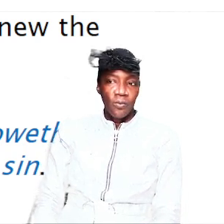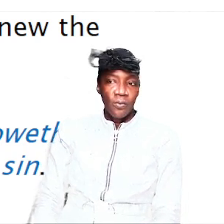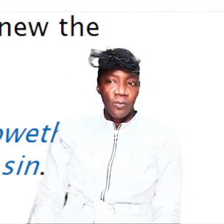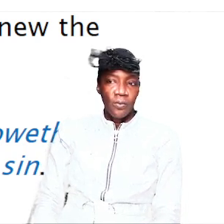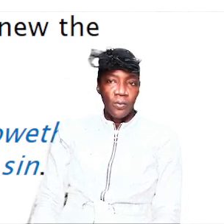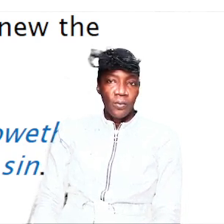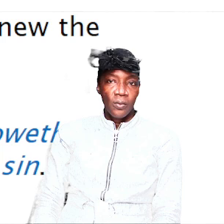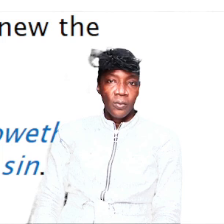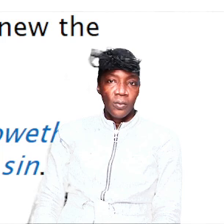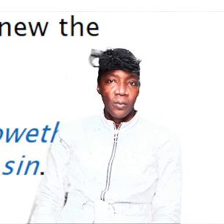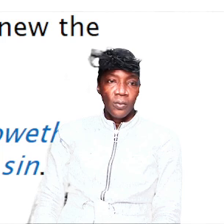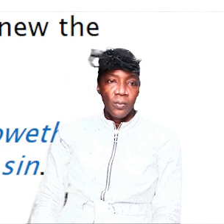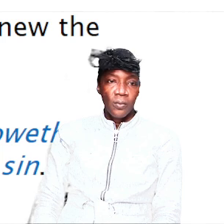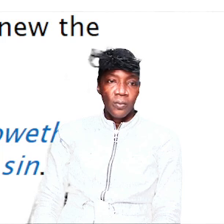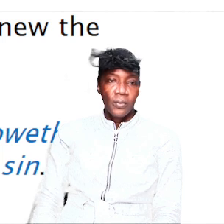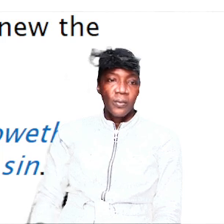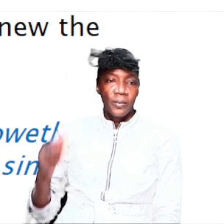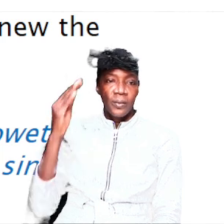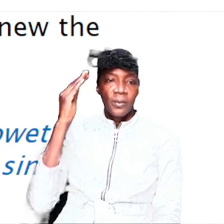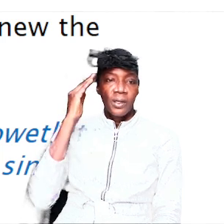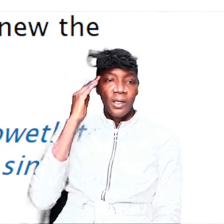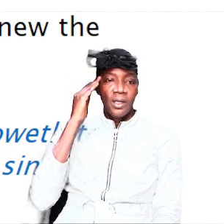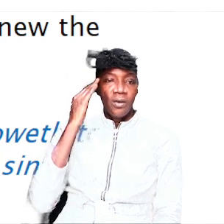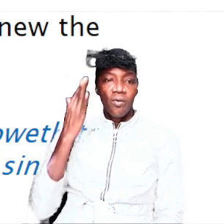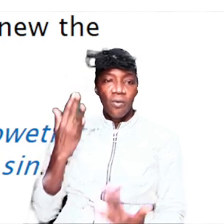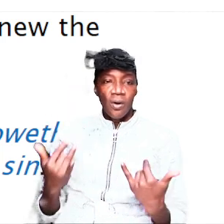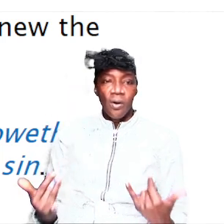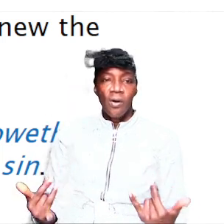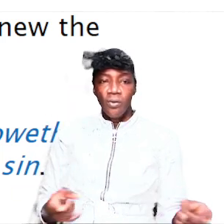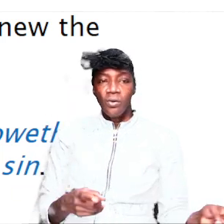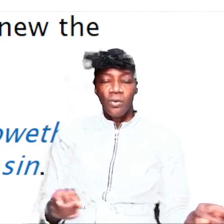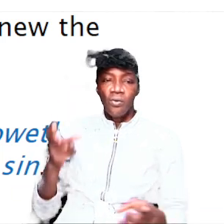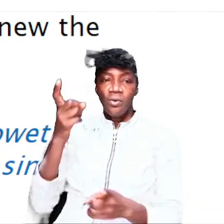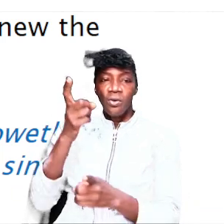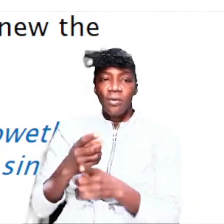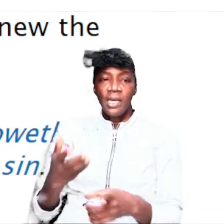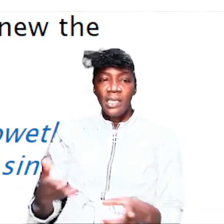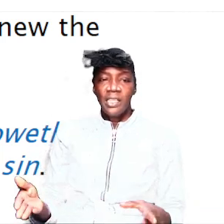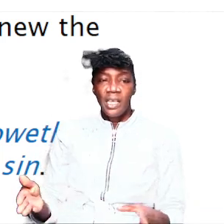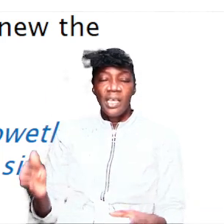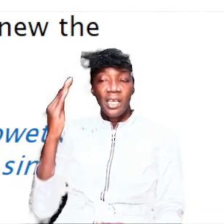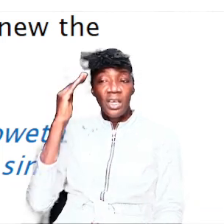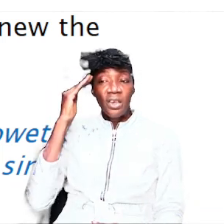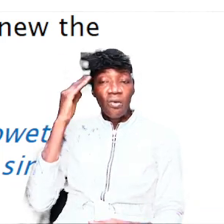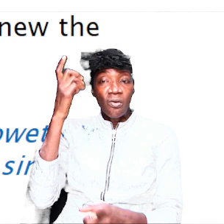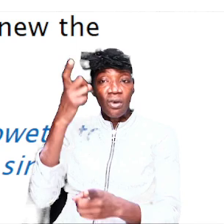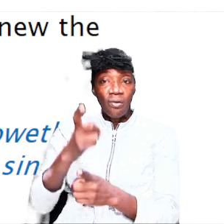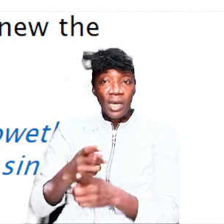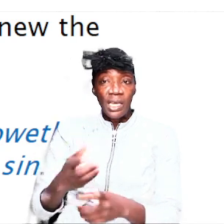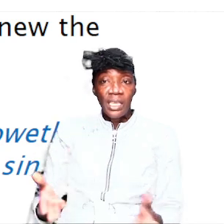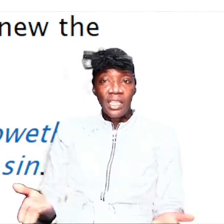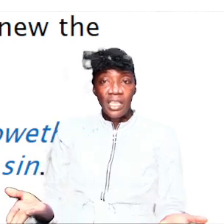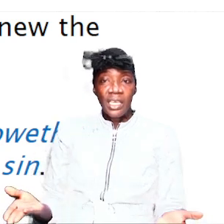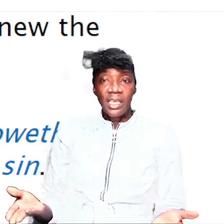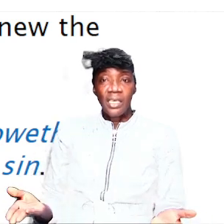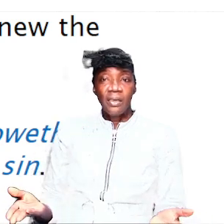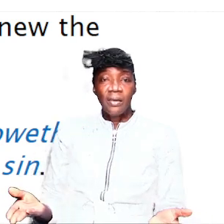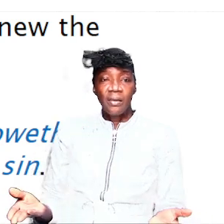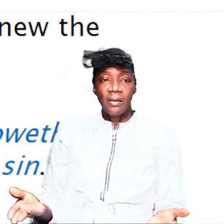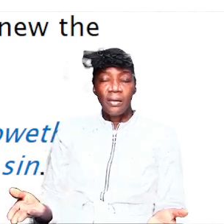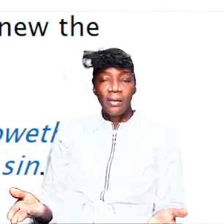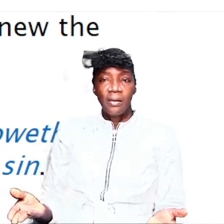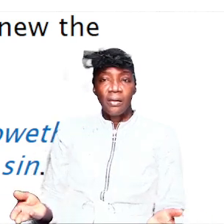So if, brethren, if we know how to do the right thing, and we know the right thing,